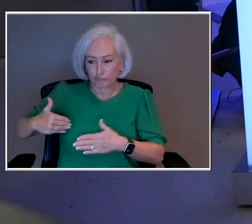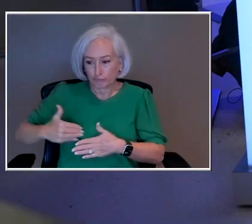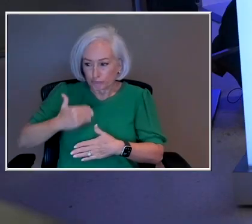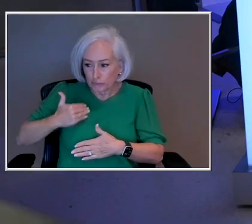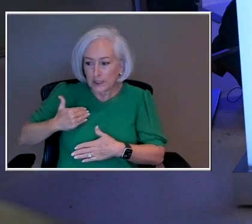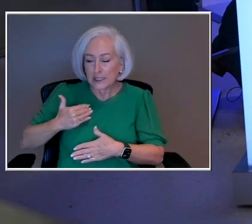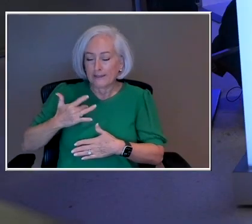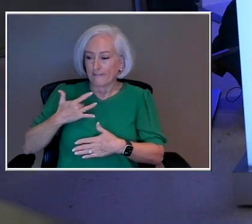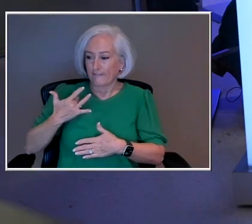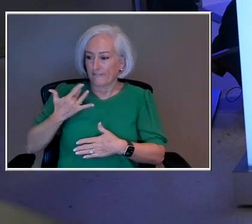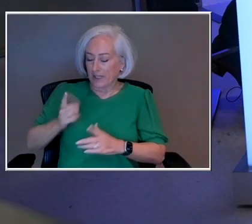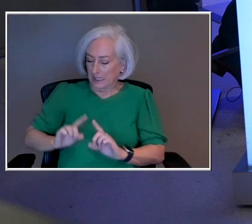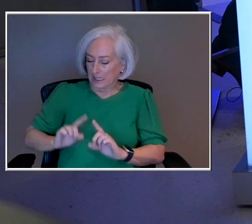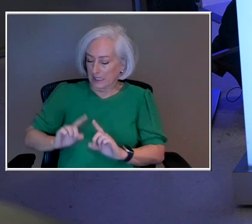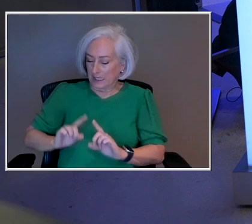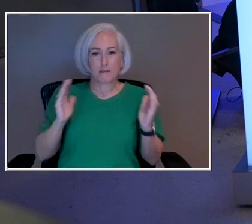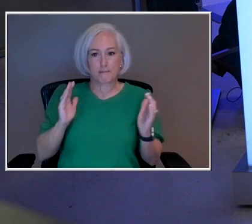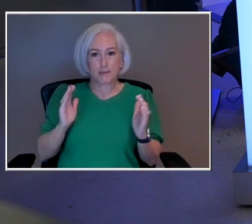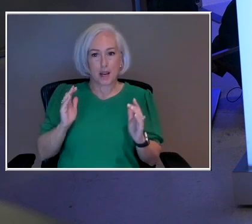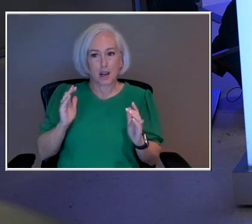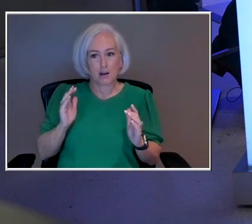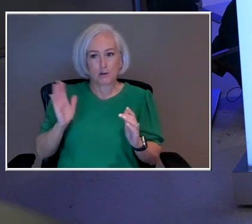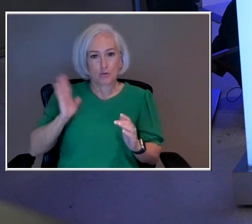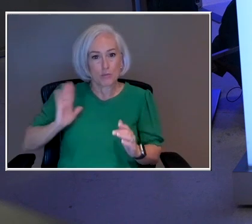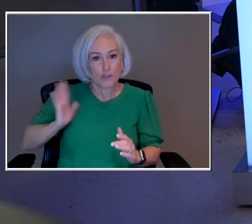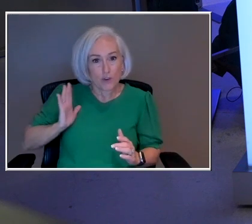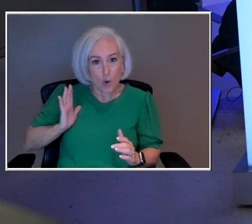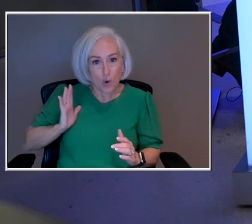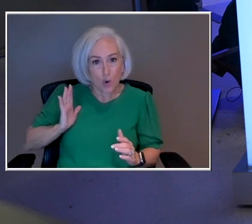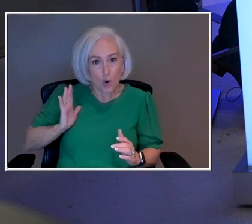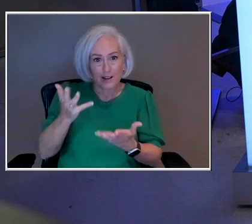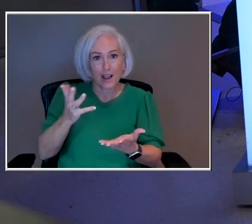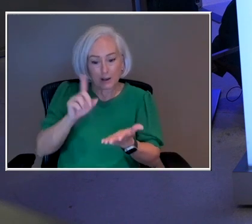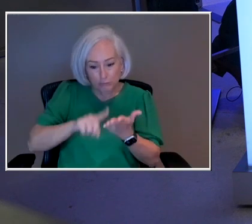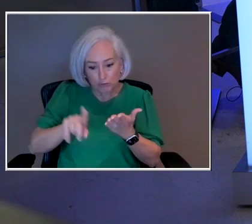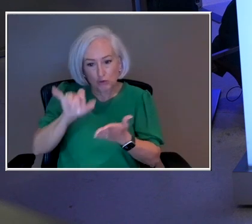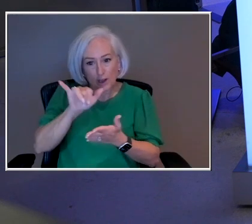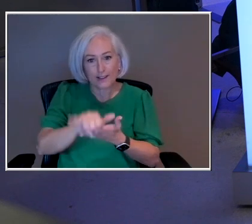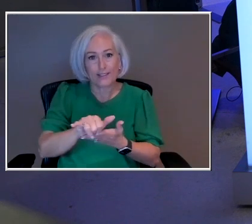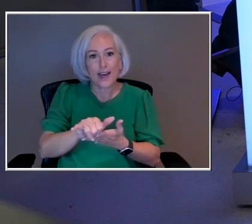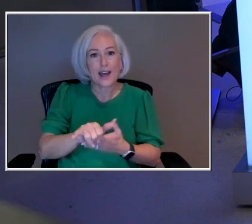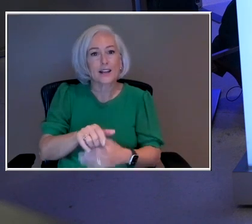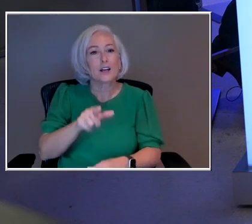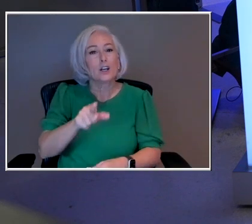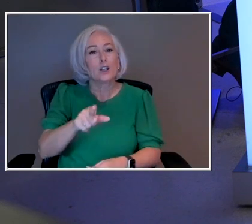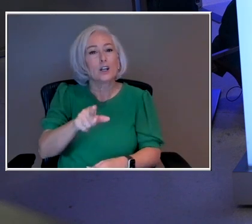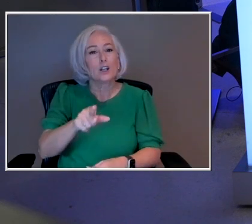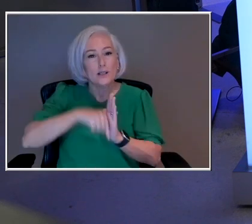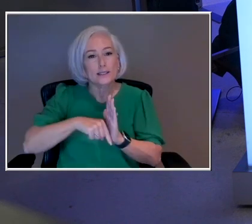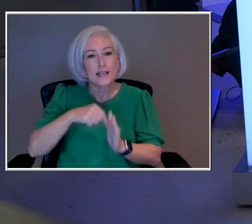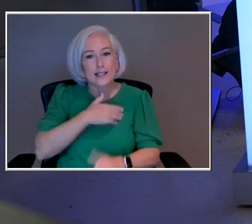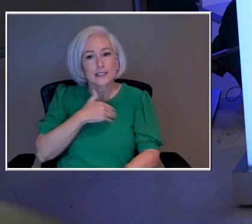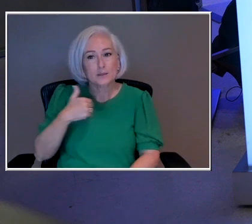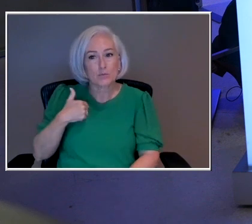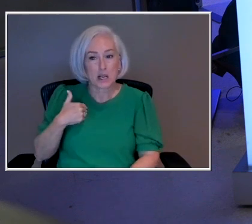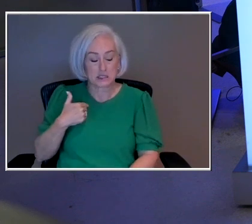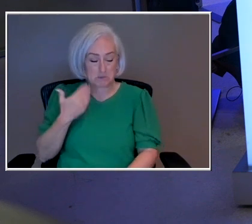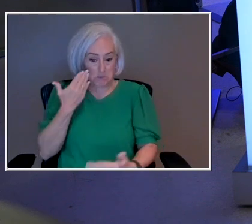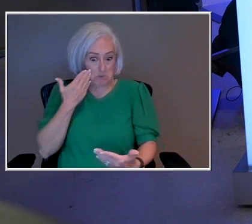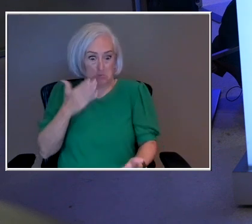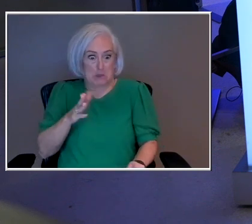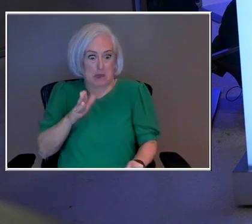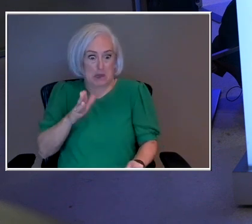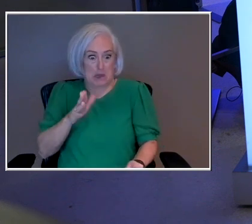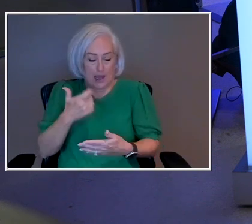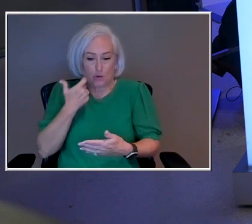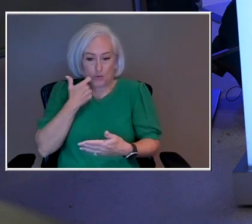hadn't had a mammogram, so you wouldn't have known if you had dense breast. Have you learned more about what that is? I didn't know about that just until the last few years. So you've been on here talking a lot